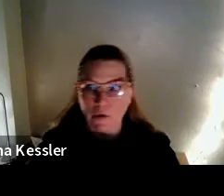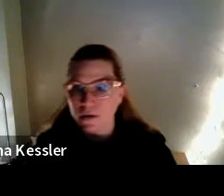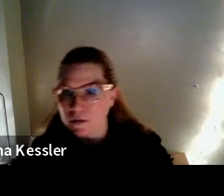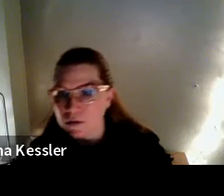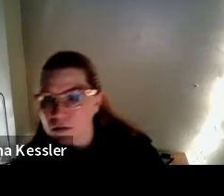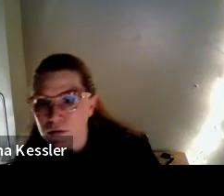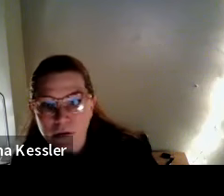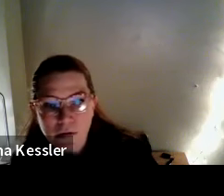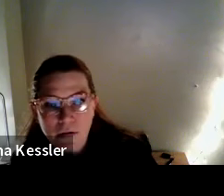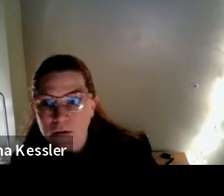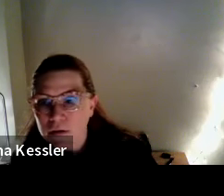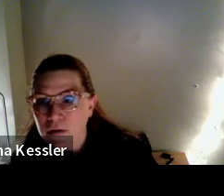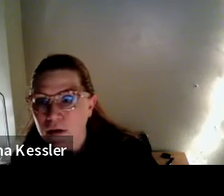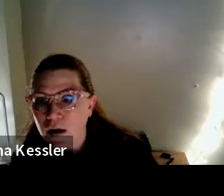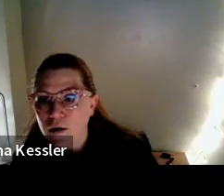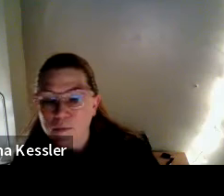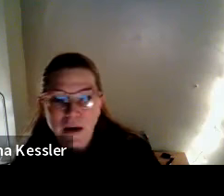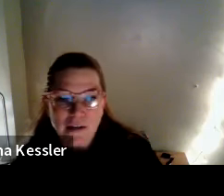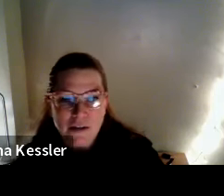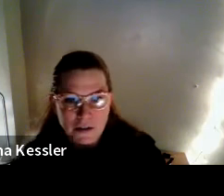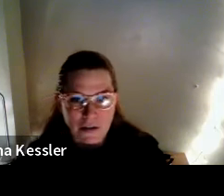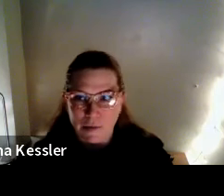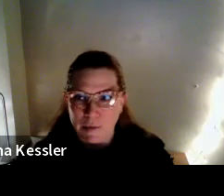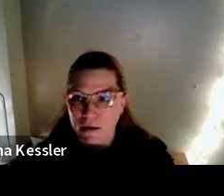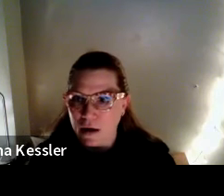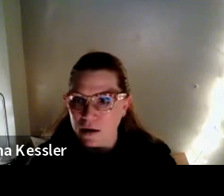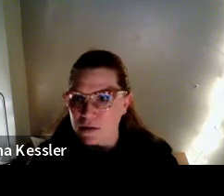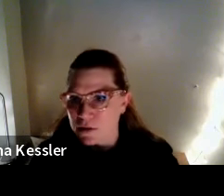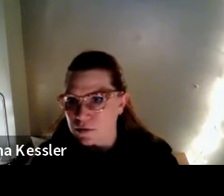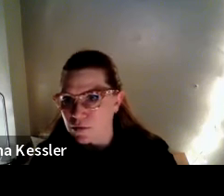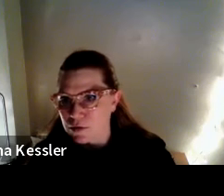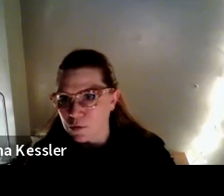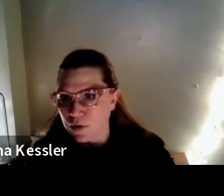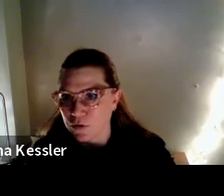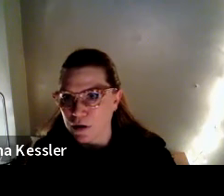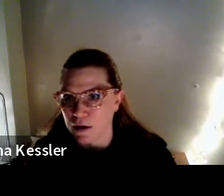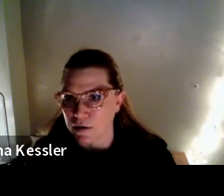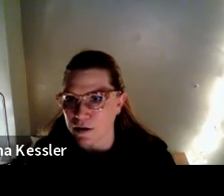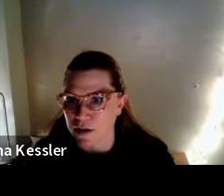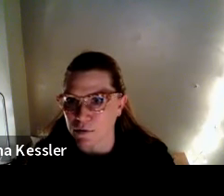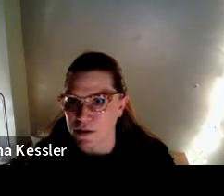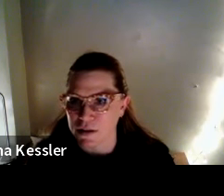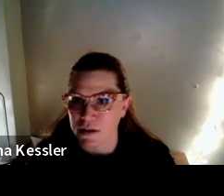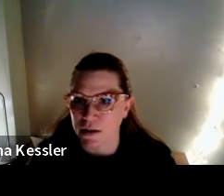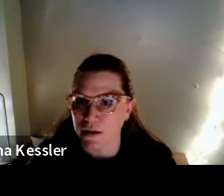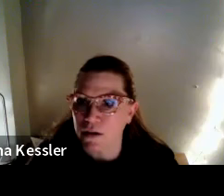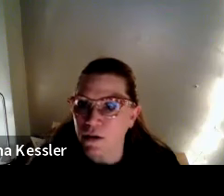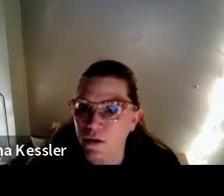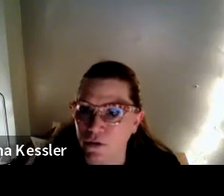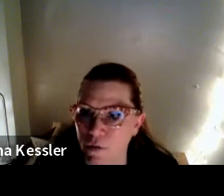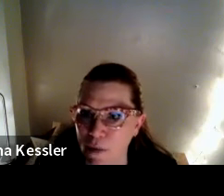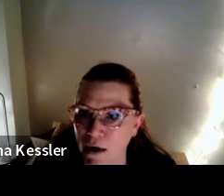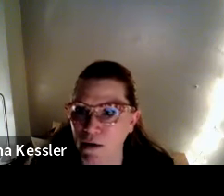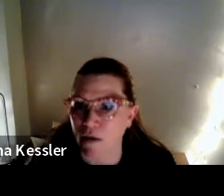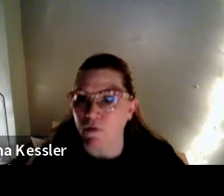I'm ready. Okay. Yeah, I just sent an email and I just was wondering as I was listening